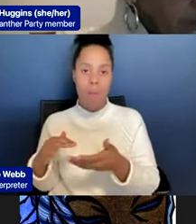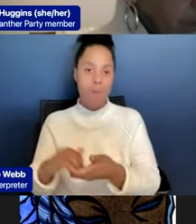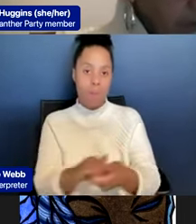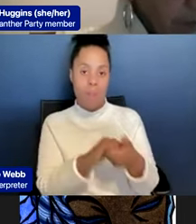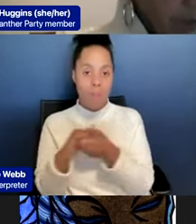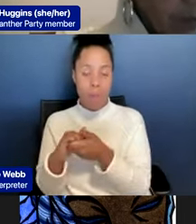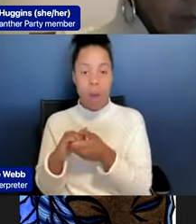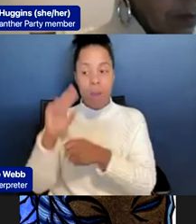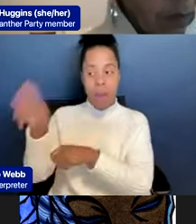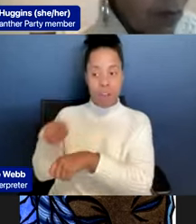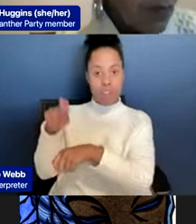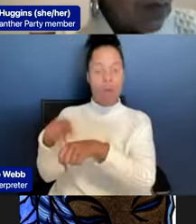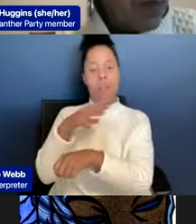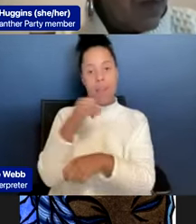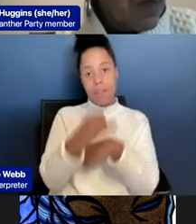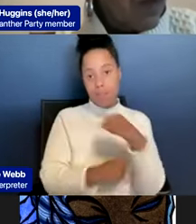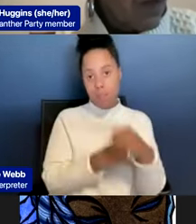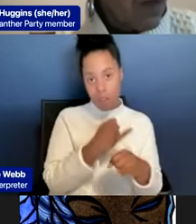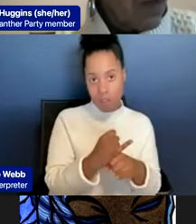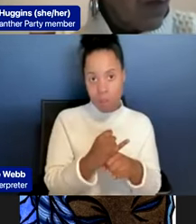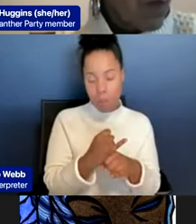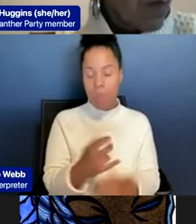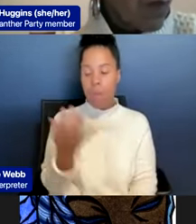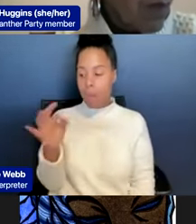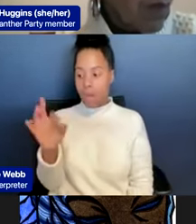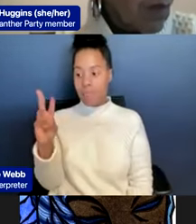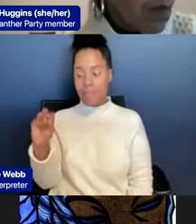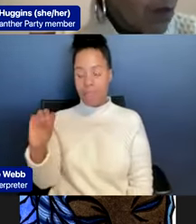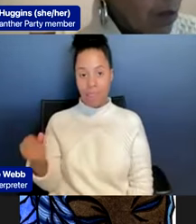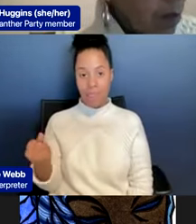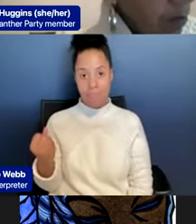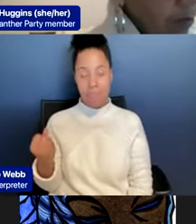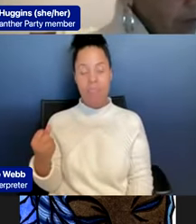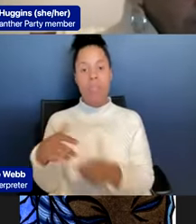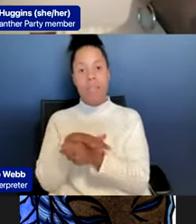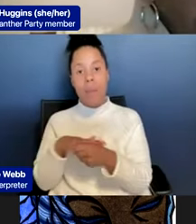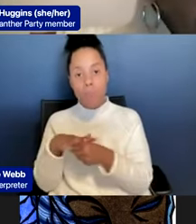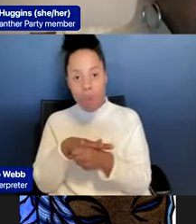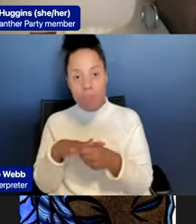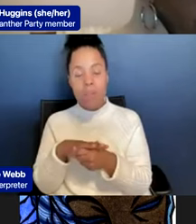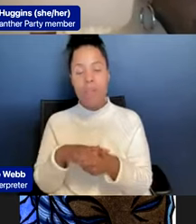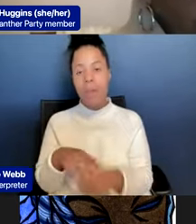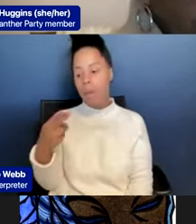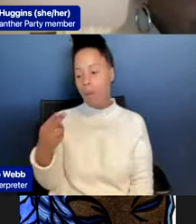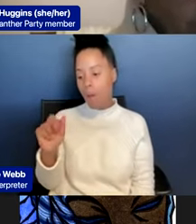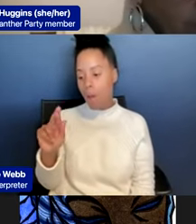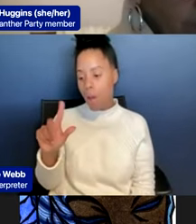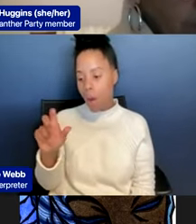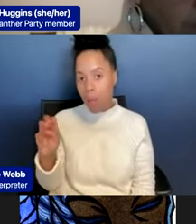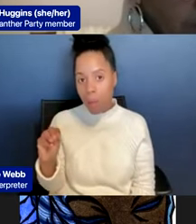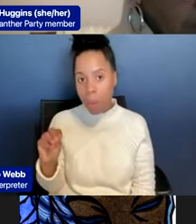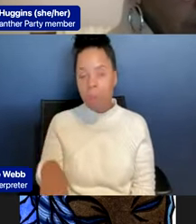internationally. In the 1960s, neighborhoods like Watts, Harlem, West Oakland, Detroit,